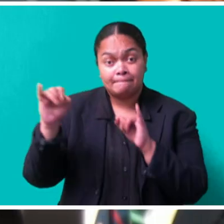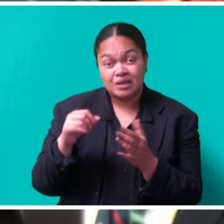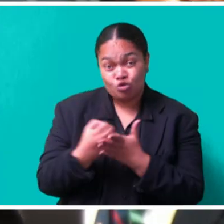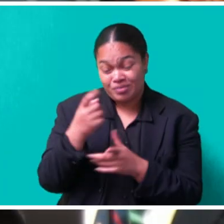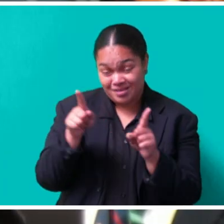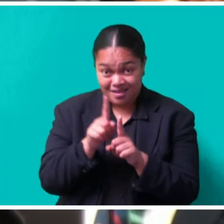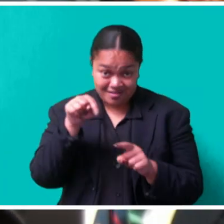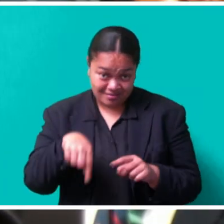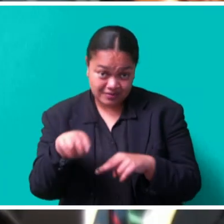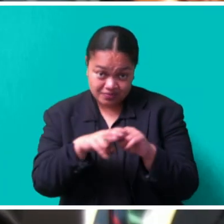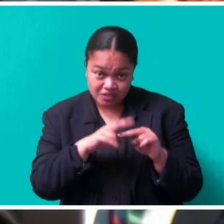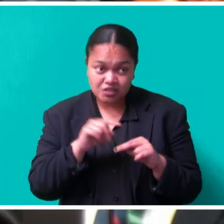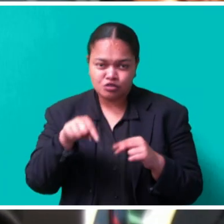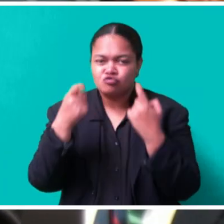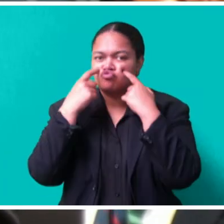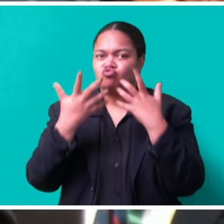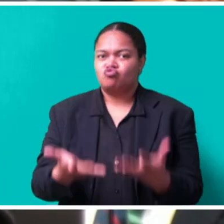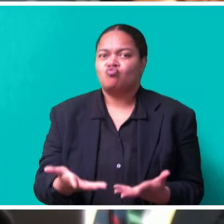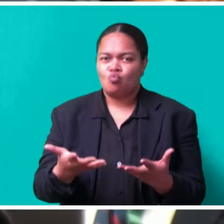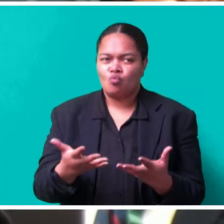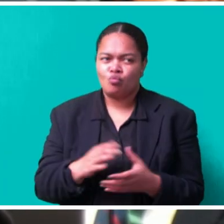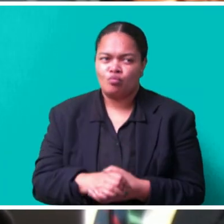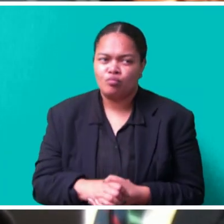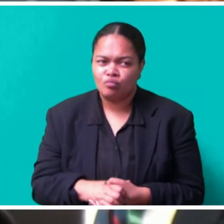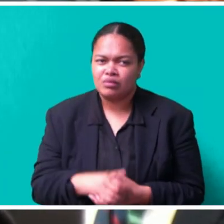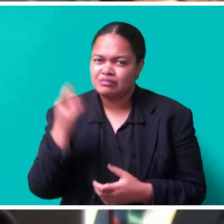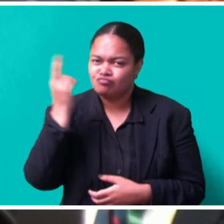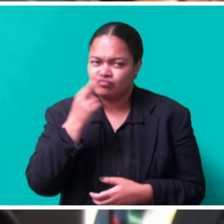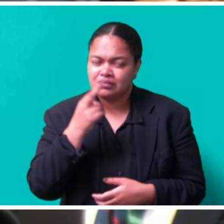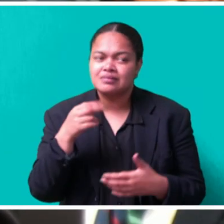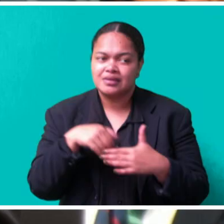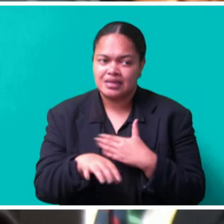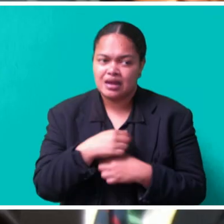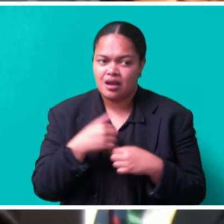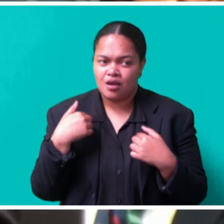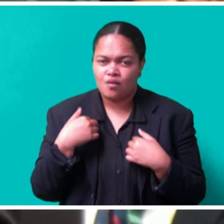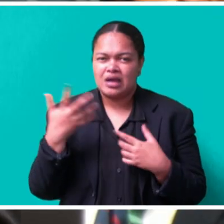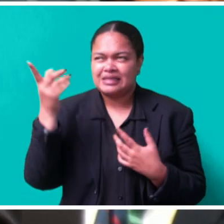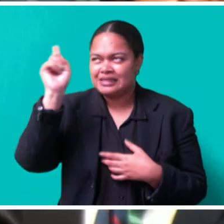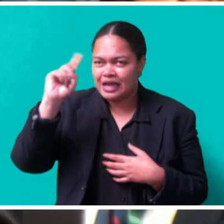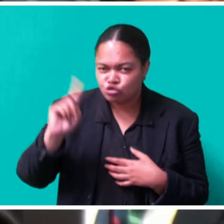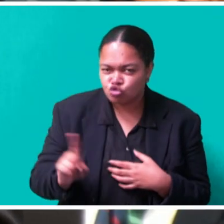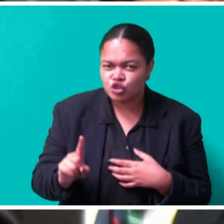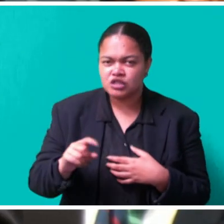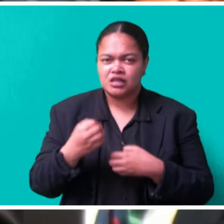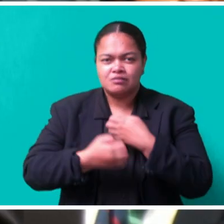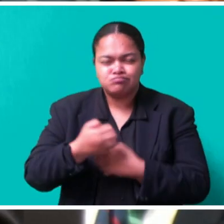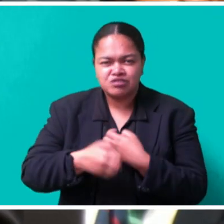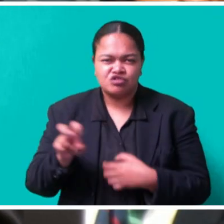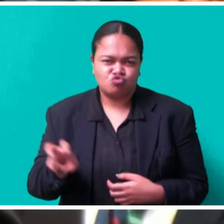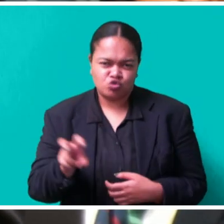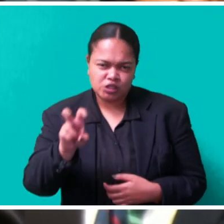this presents a direct national risk, particularly in our electricity generation, transport and